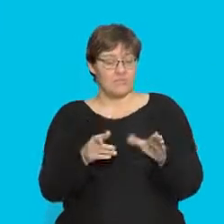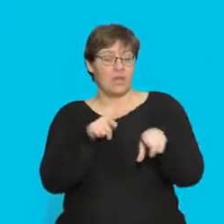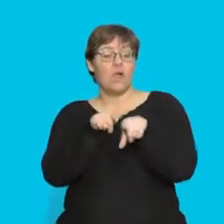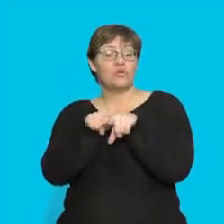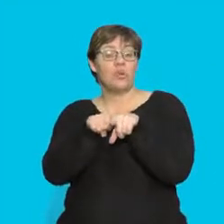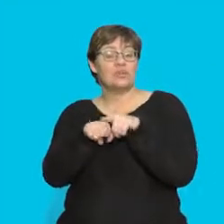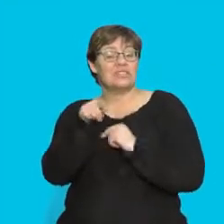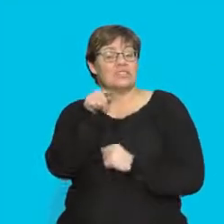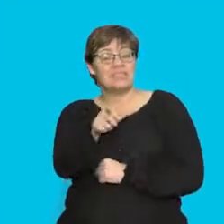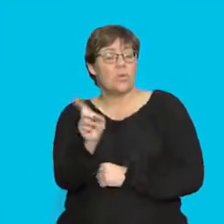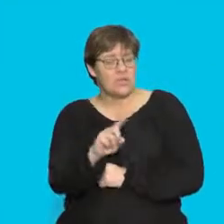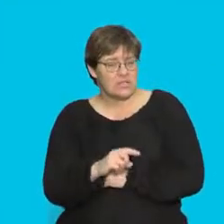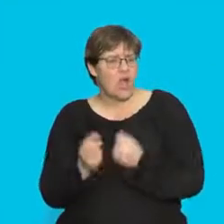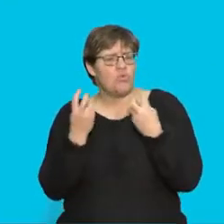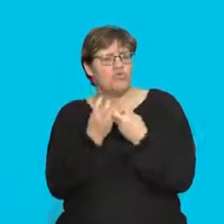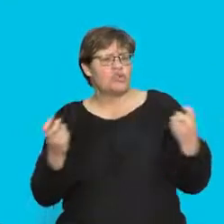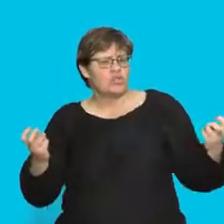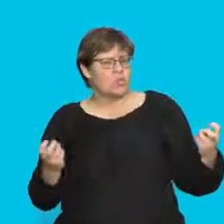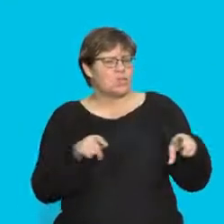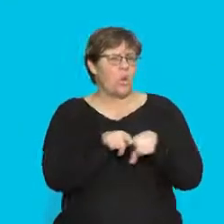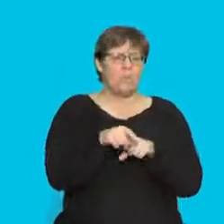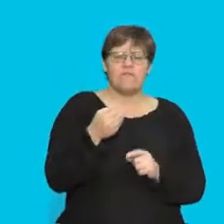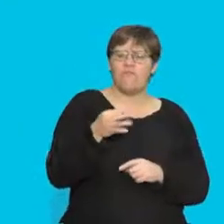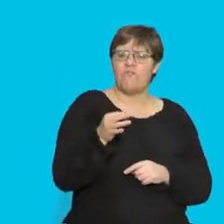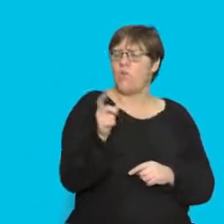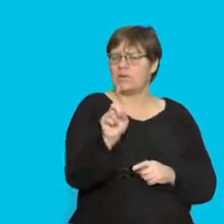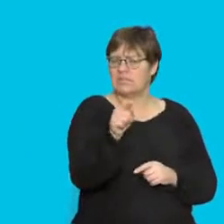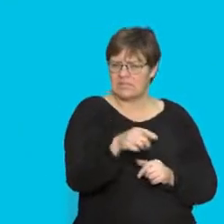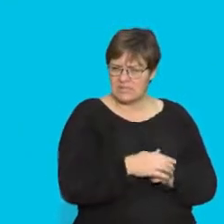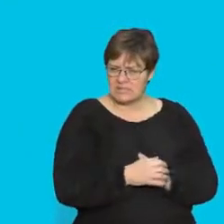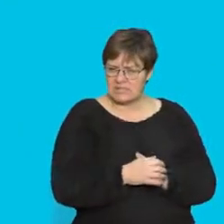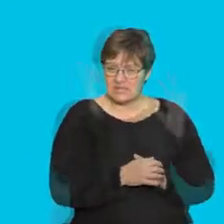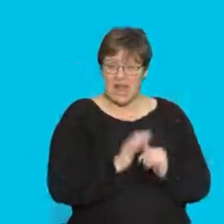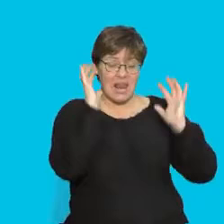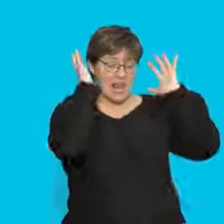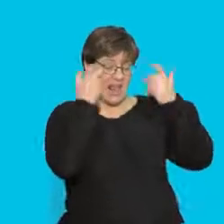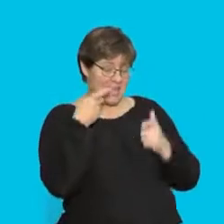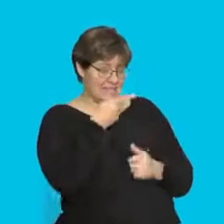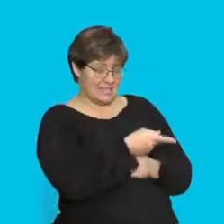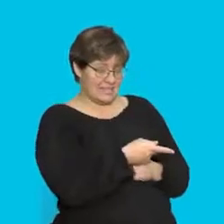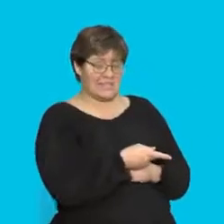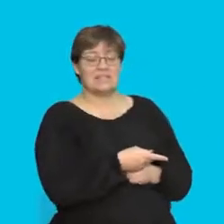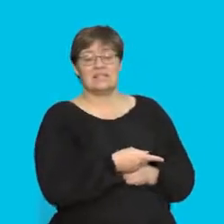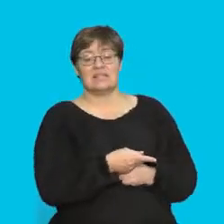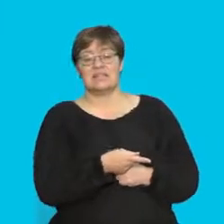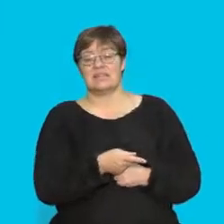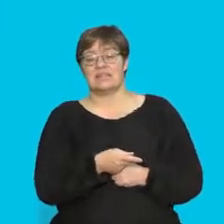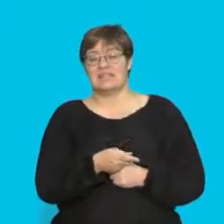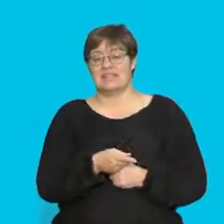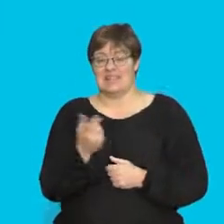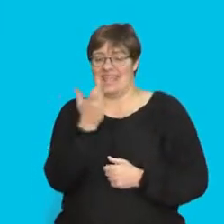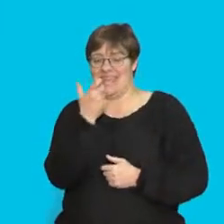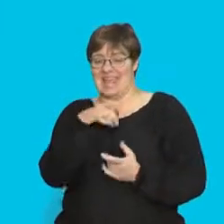competition is illustrated and what resource is being competed for? Lion,